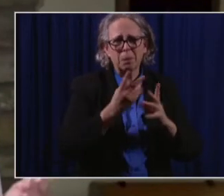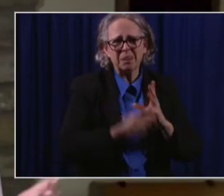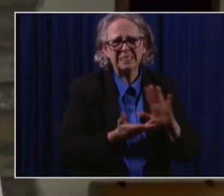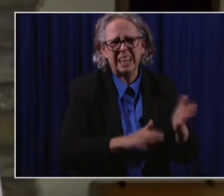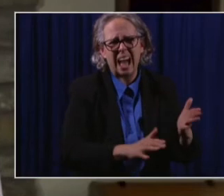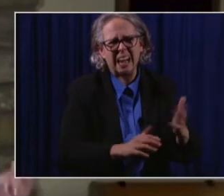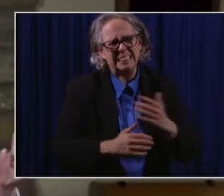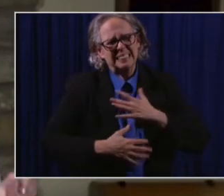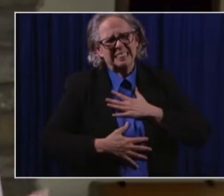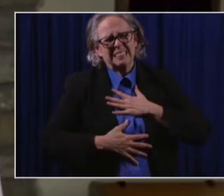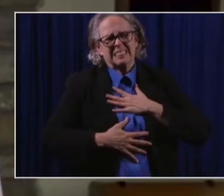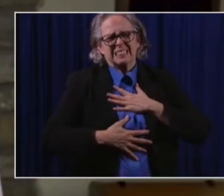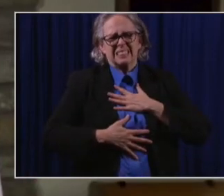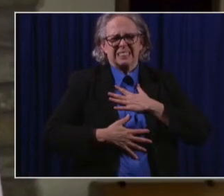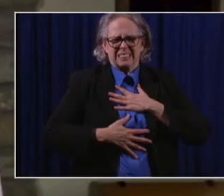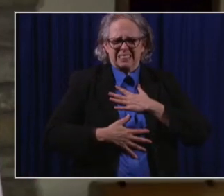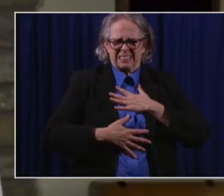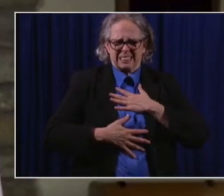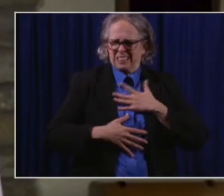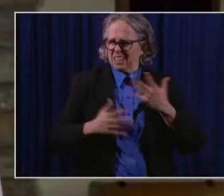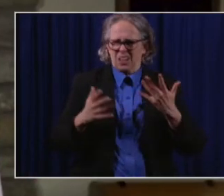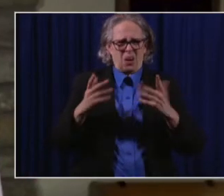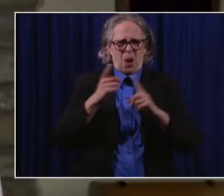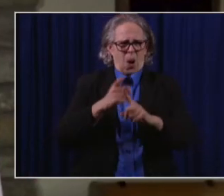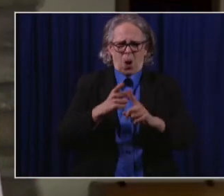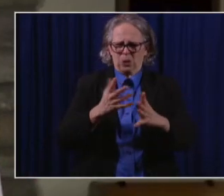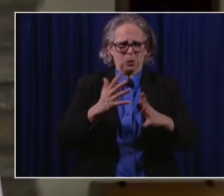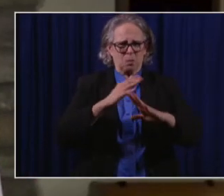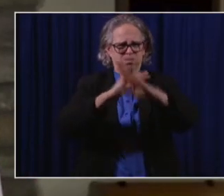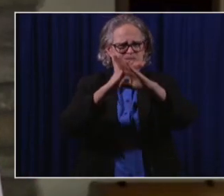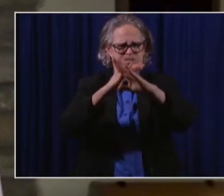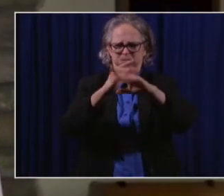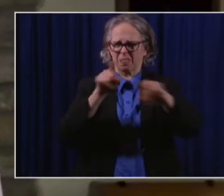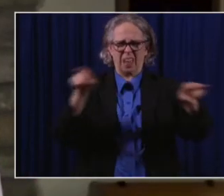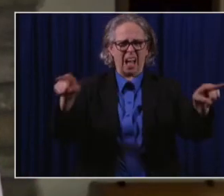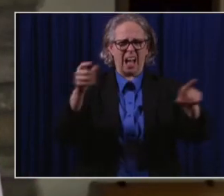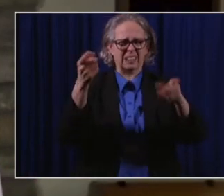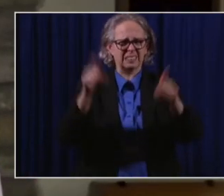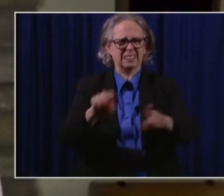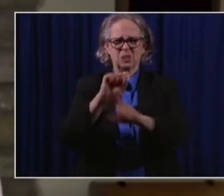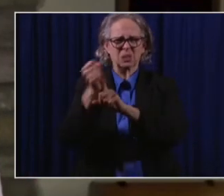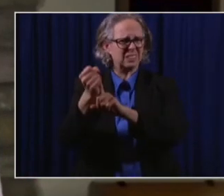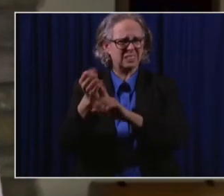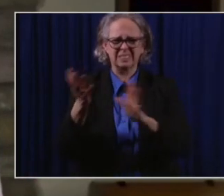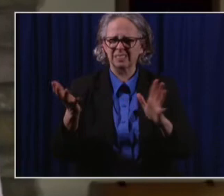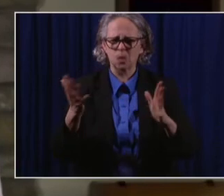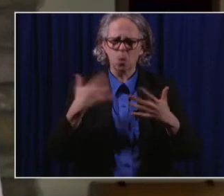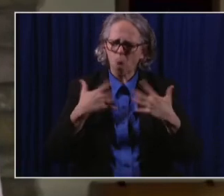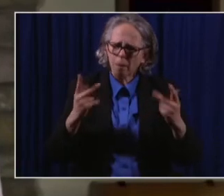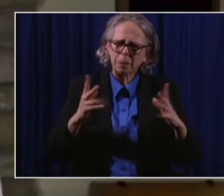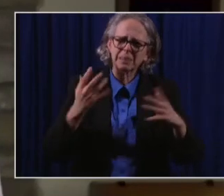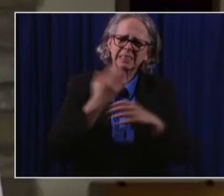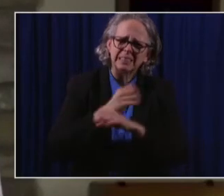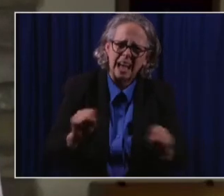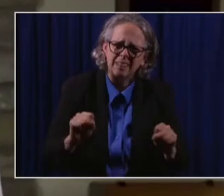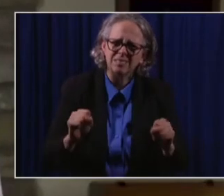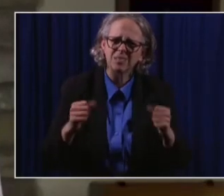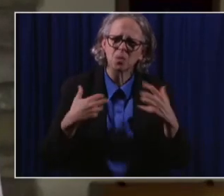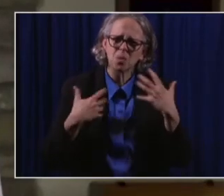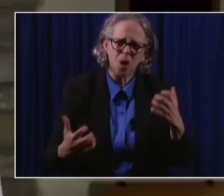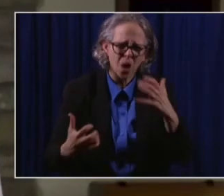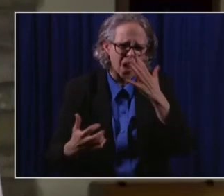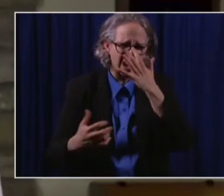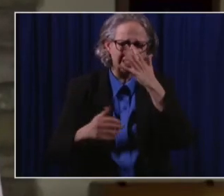I think it should be the goal of every Ohioan, man, let's get through this. Let's get through it. Let's see the sunshine. Let's see